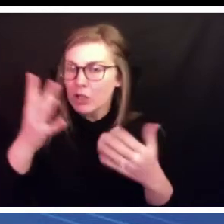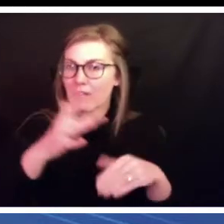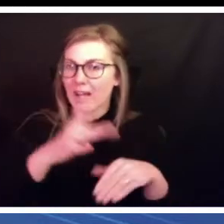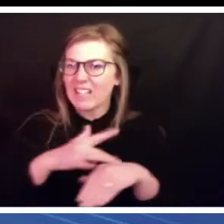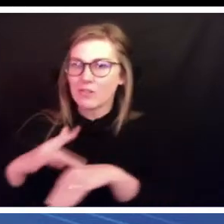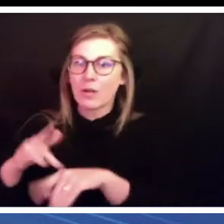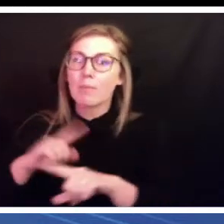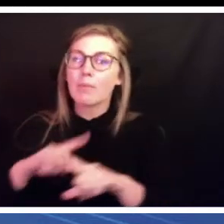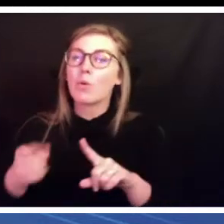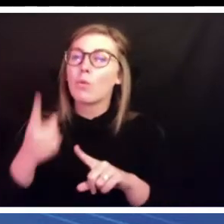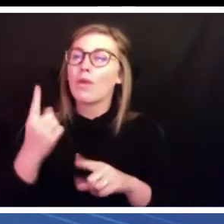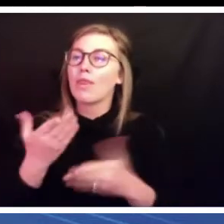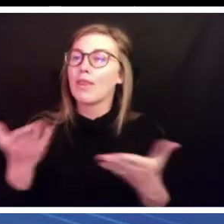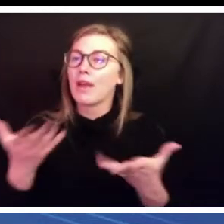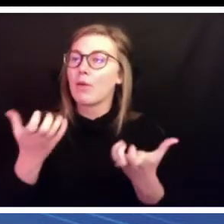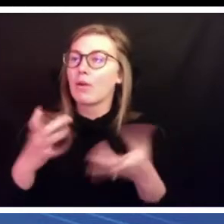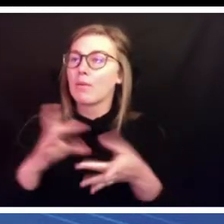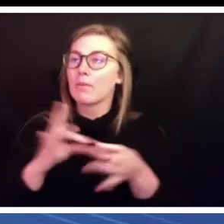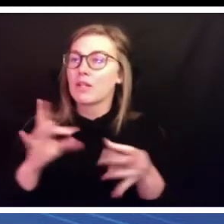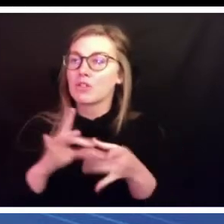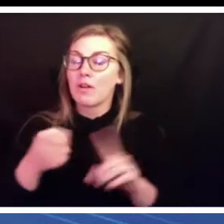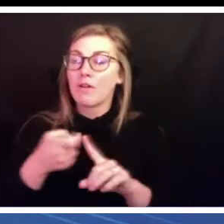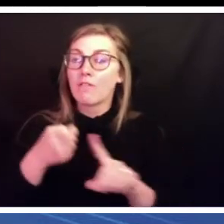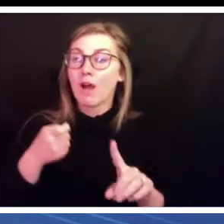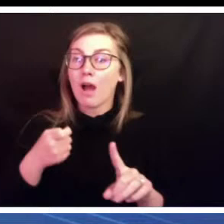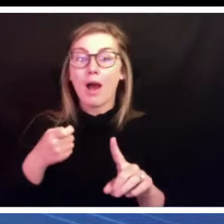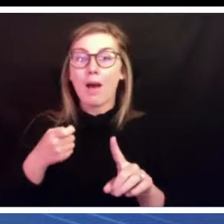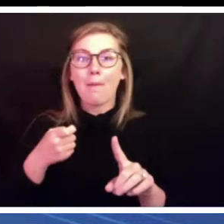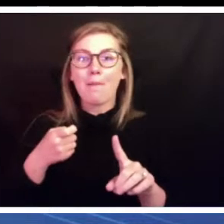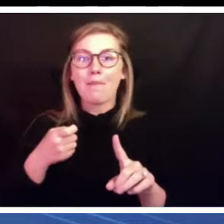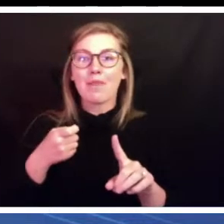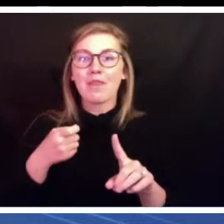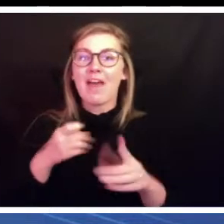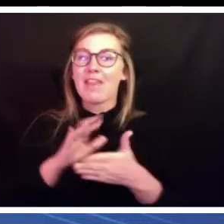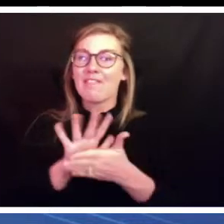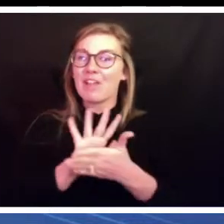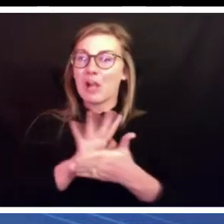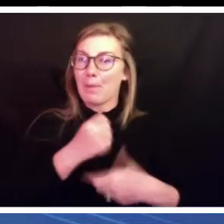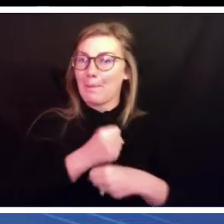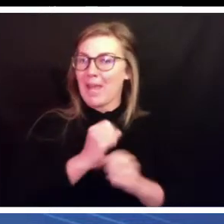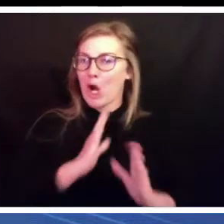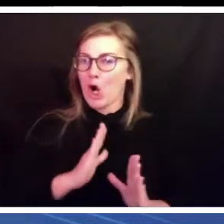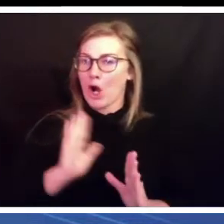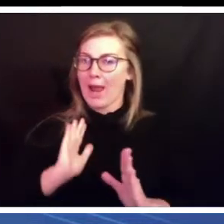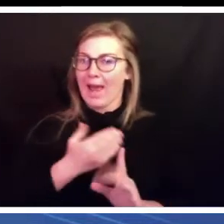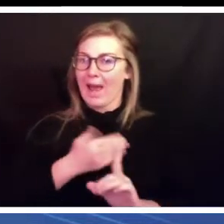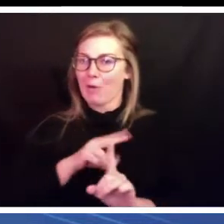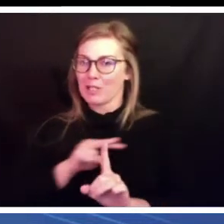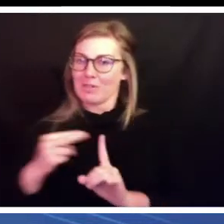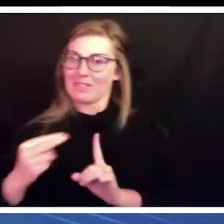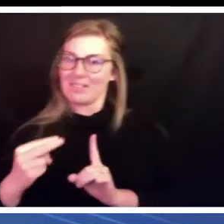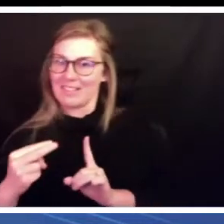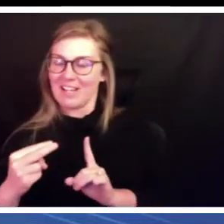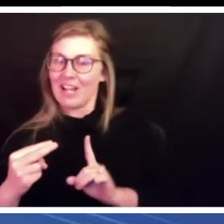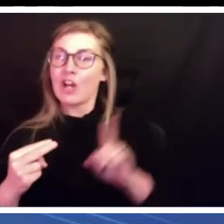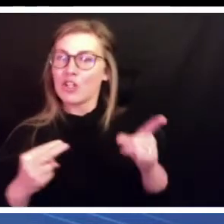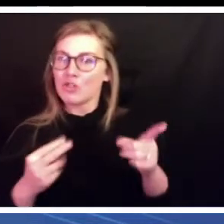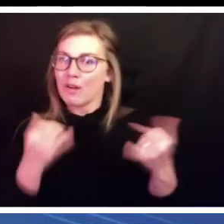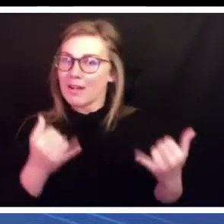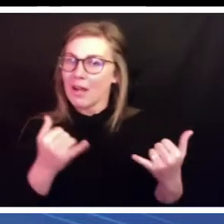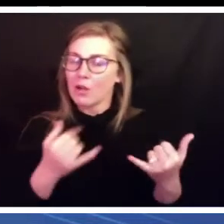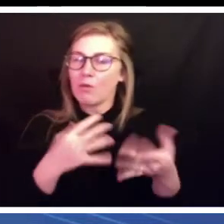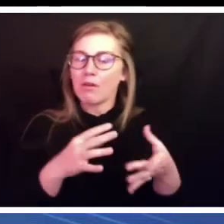you know, from, from the filmmakers perspective, because you talked about how things are certainly headed in the right direction,